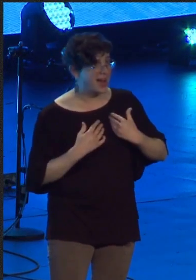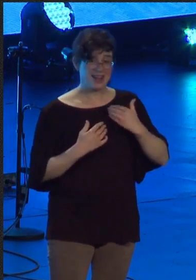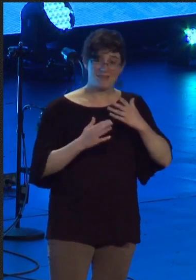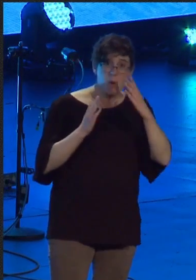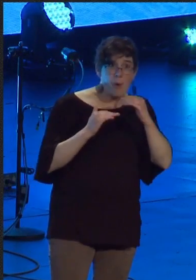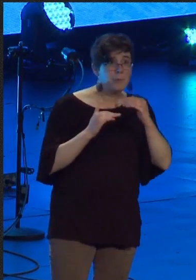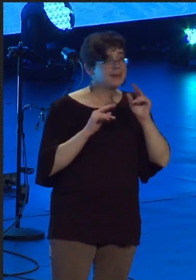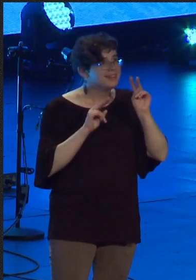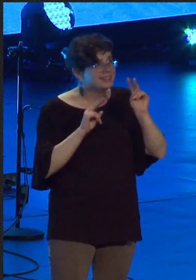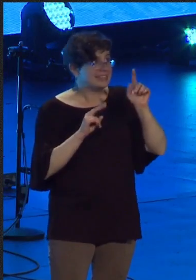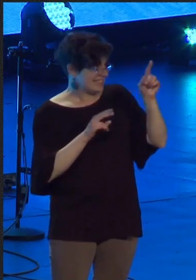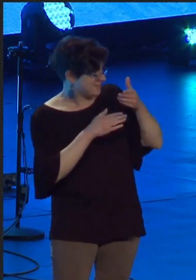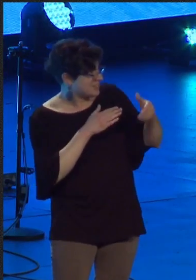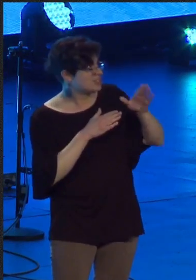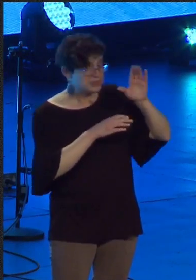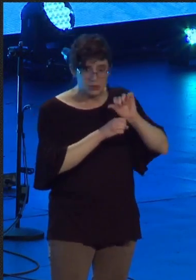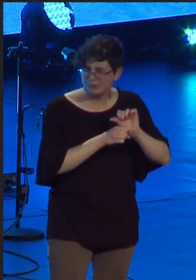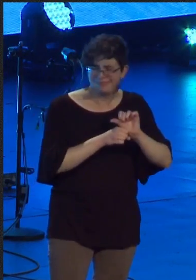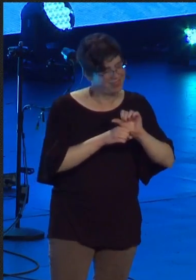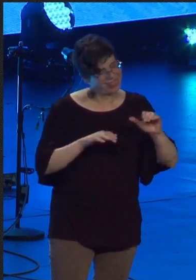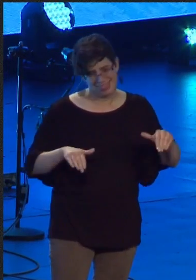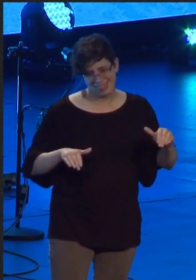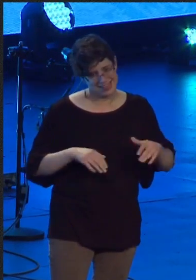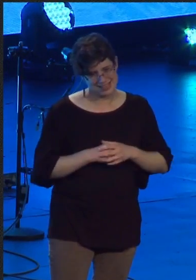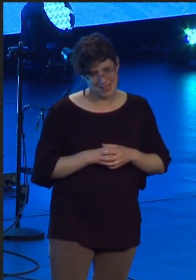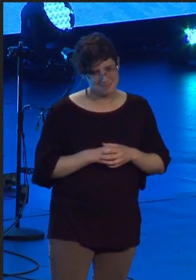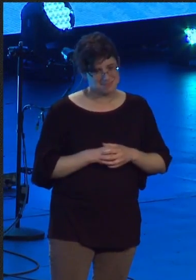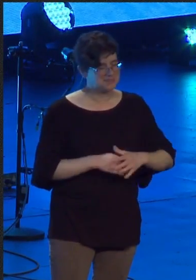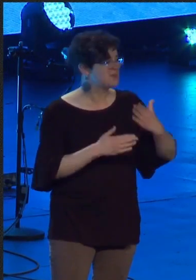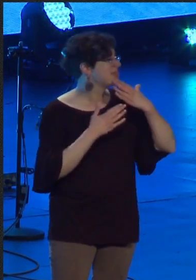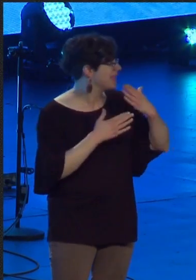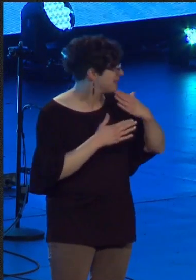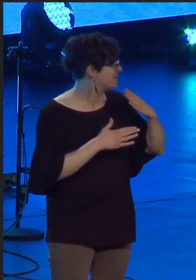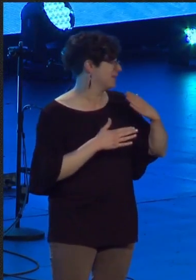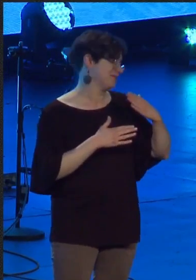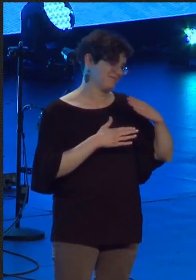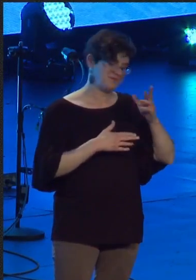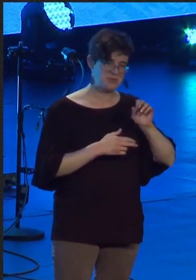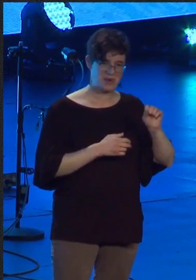God is not done yet. Can we thank Ross for his time tonight?